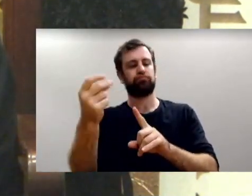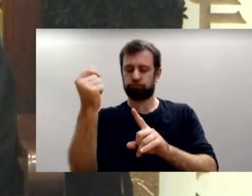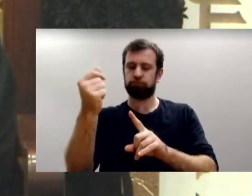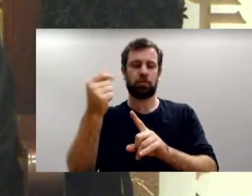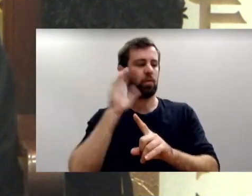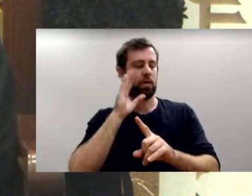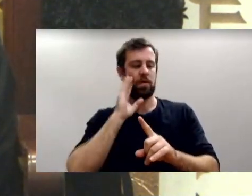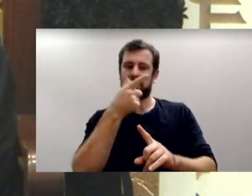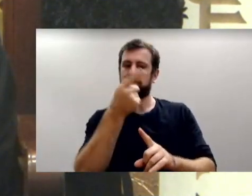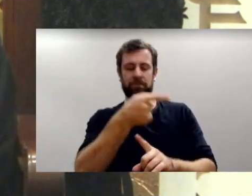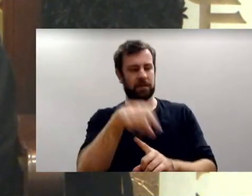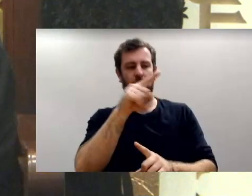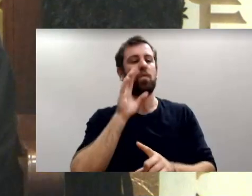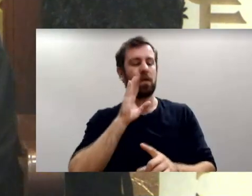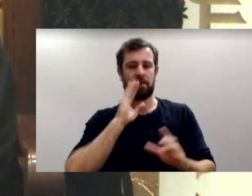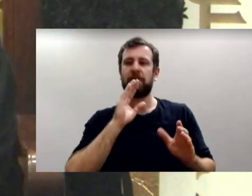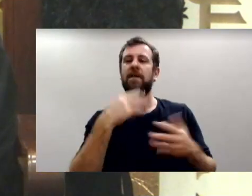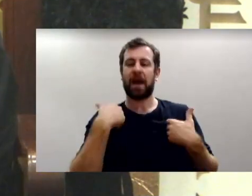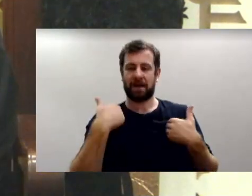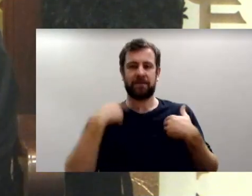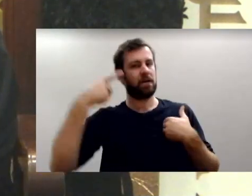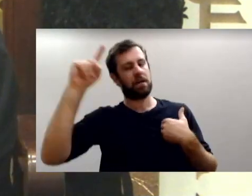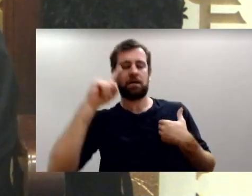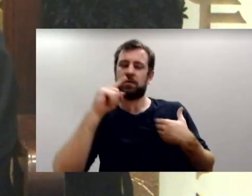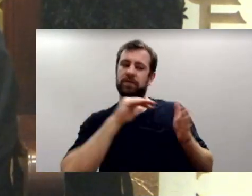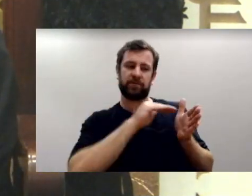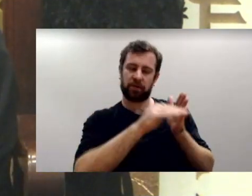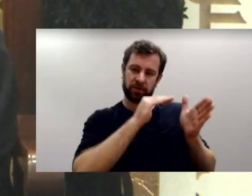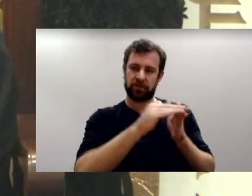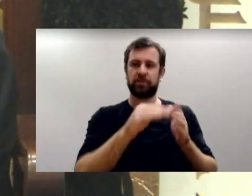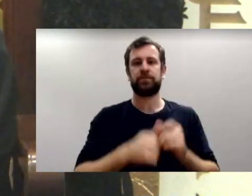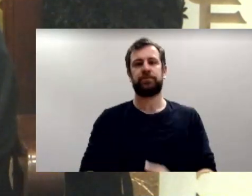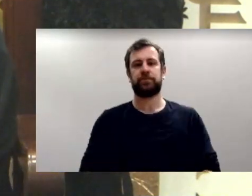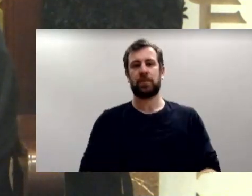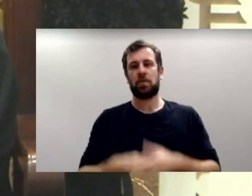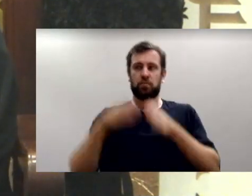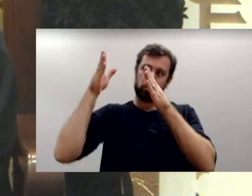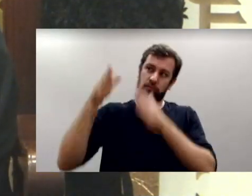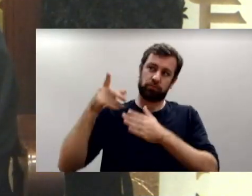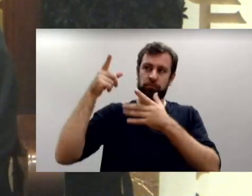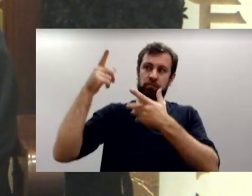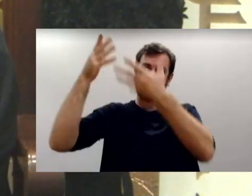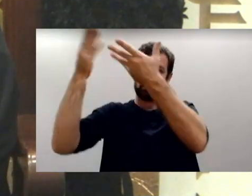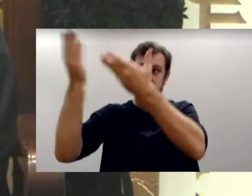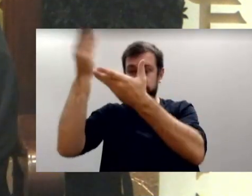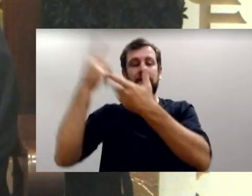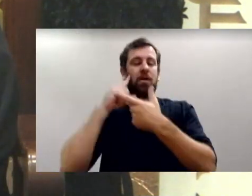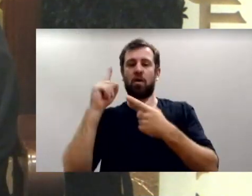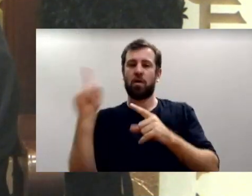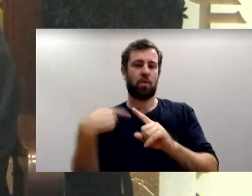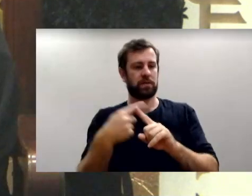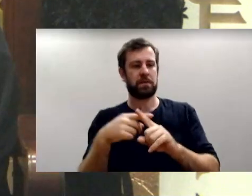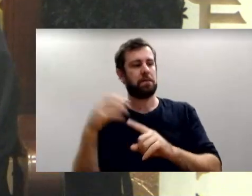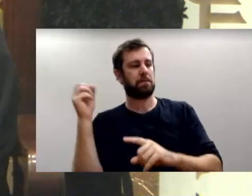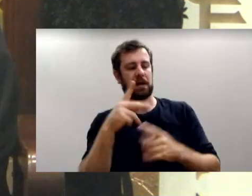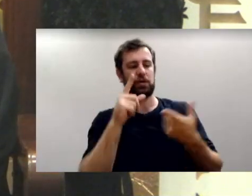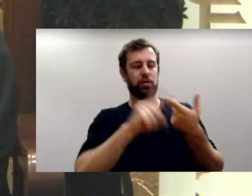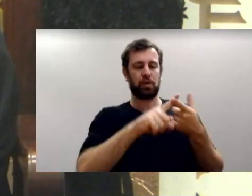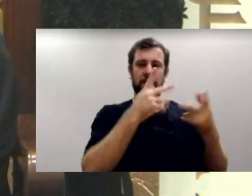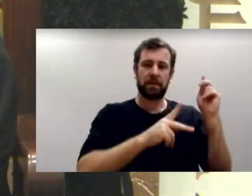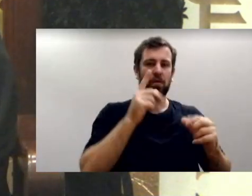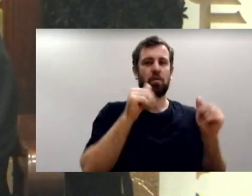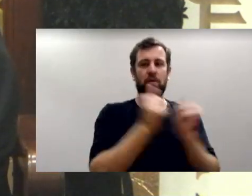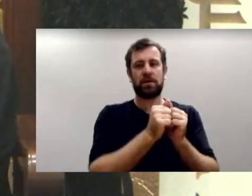will definitely find Allah to be Tawwab, who frequently, you know, returns back to people with